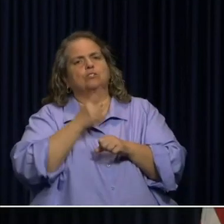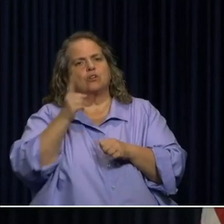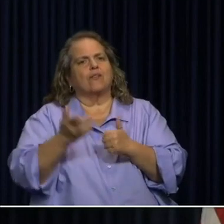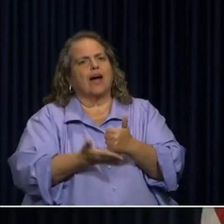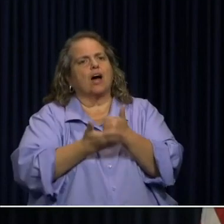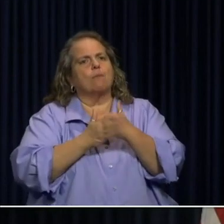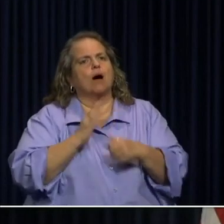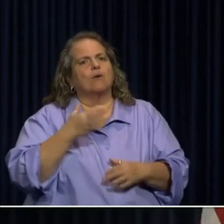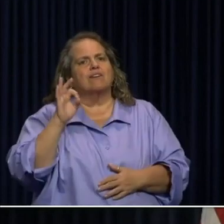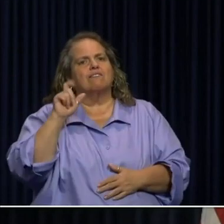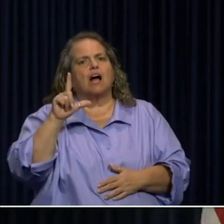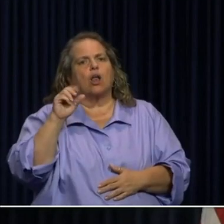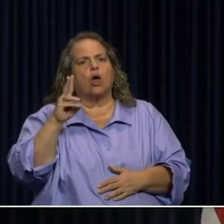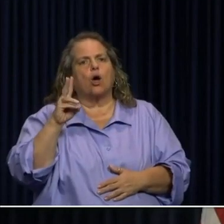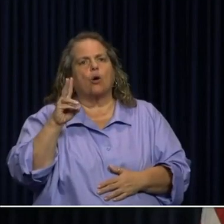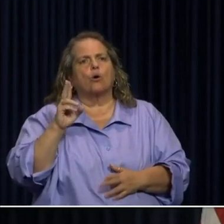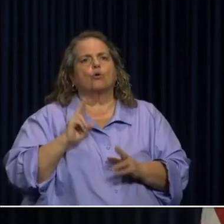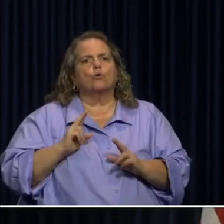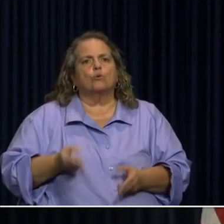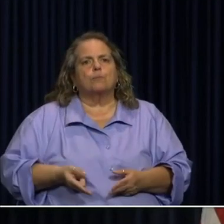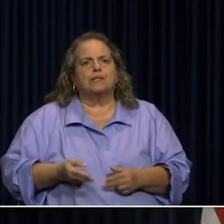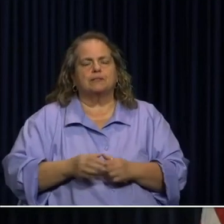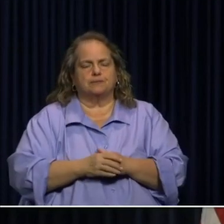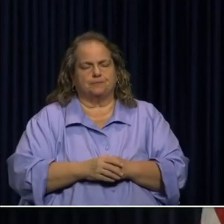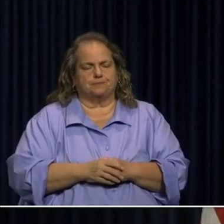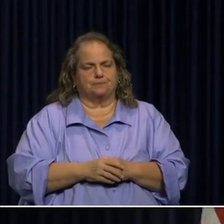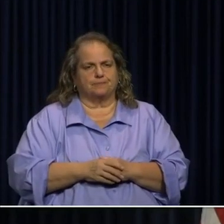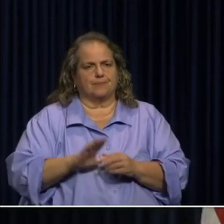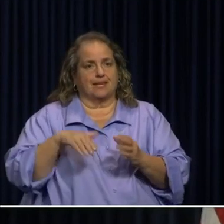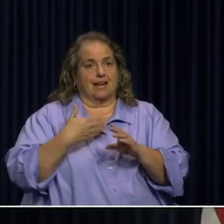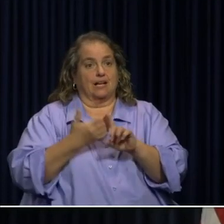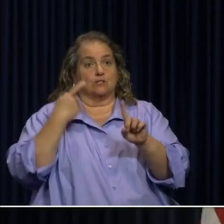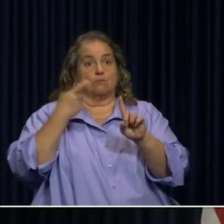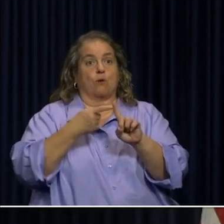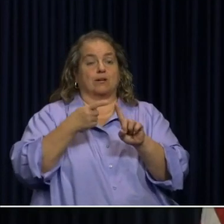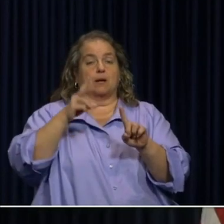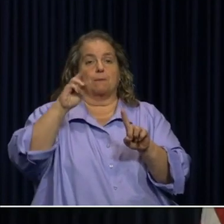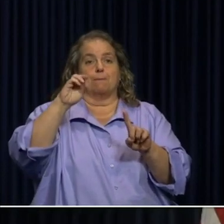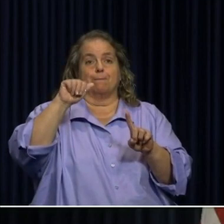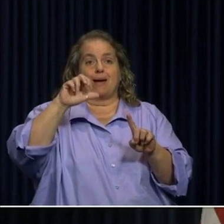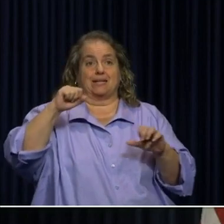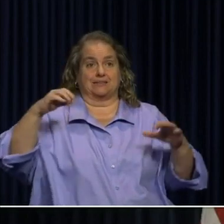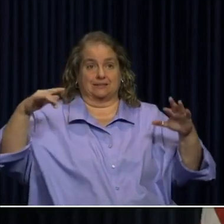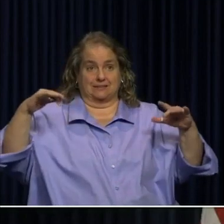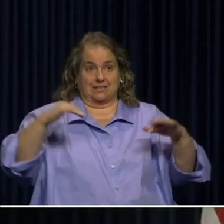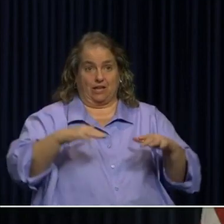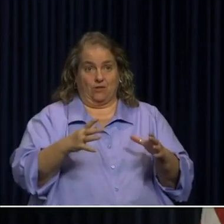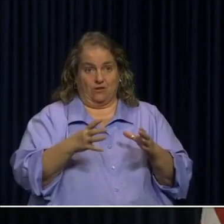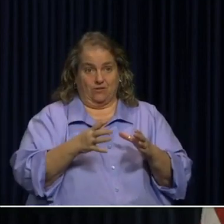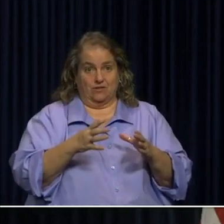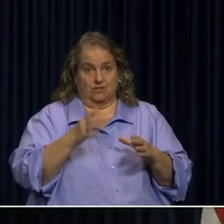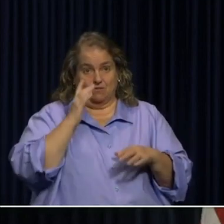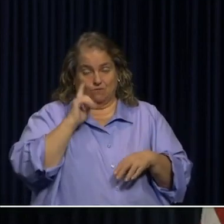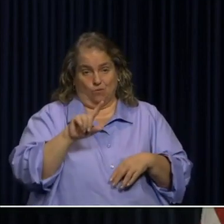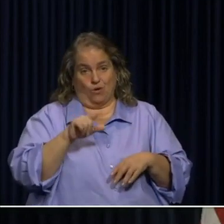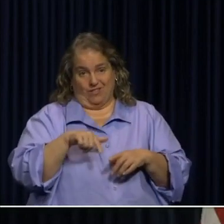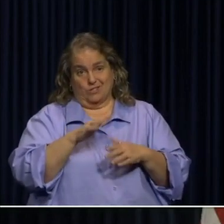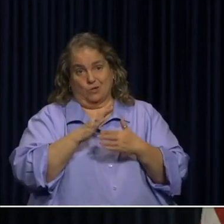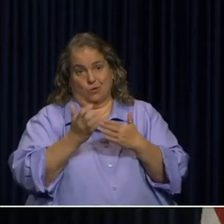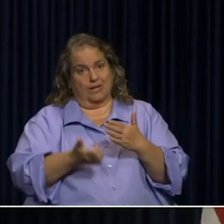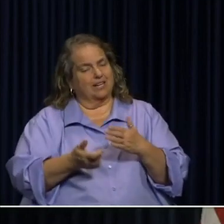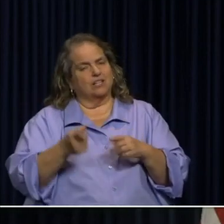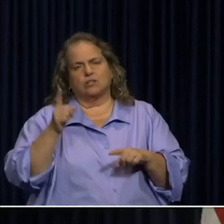their fellow human being. Next point, mass gatherings this weekend, we can't have any. We